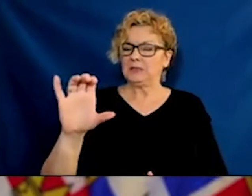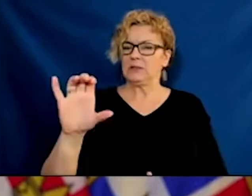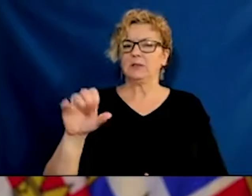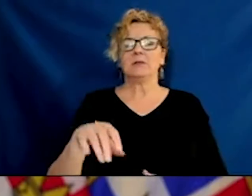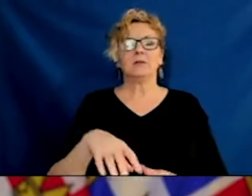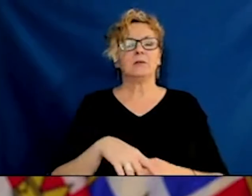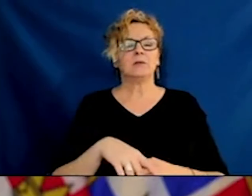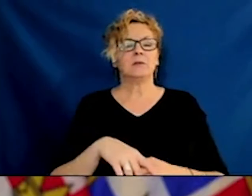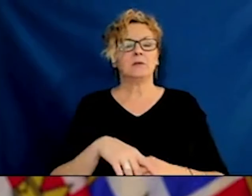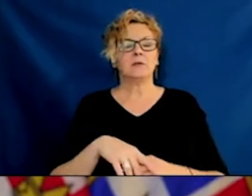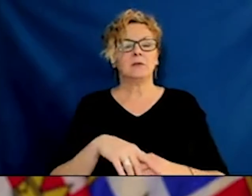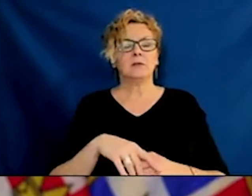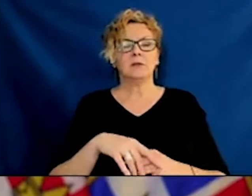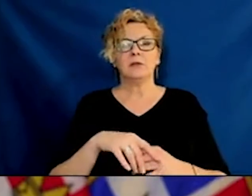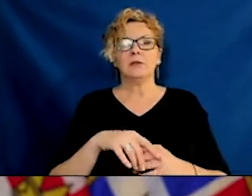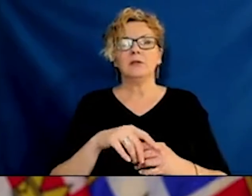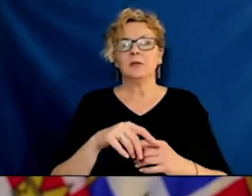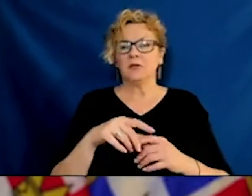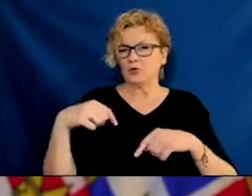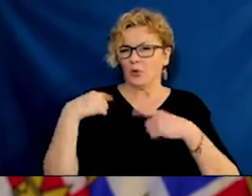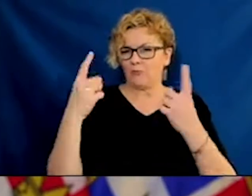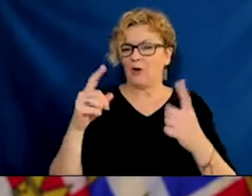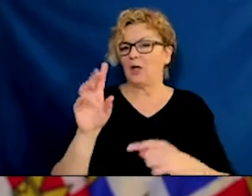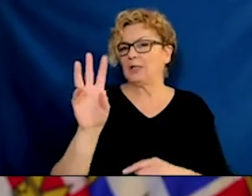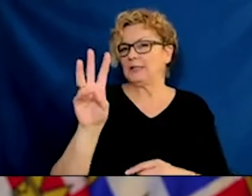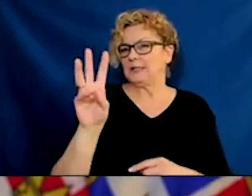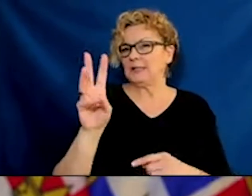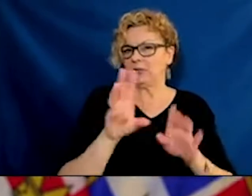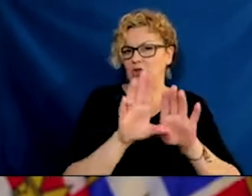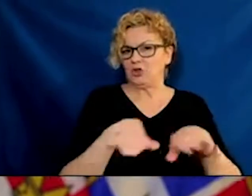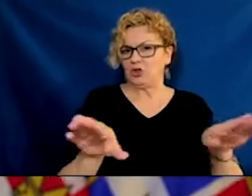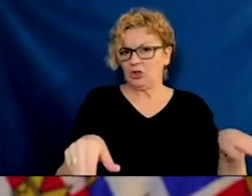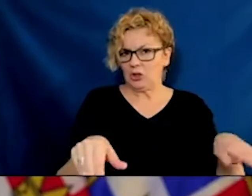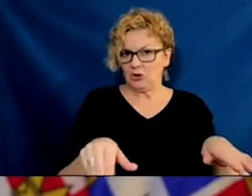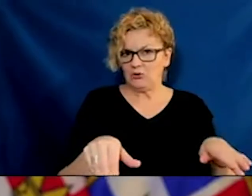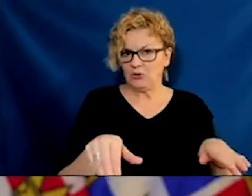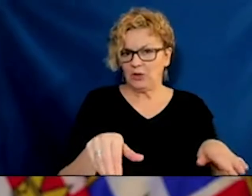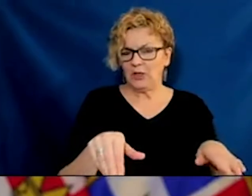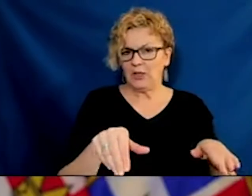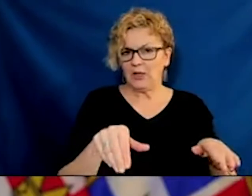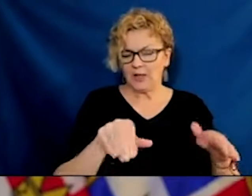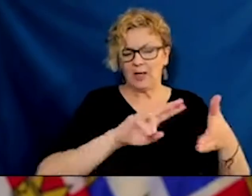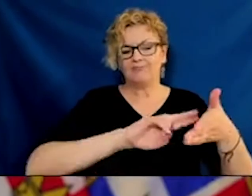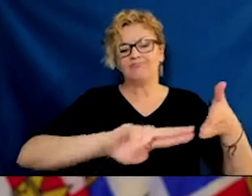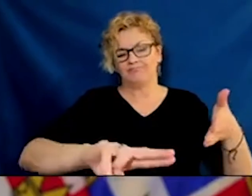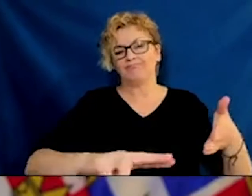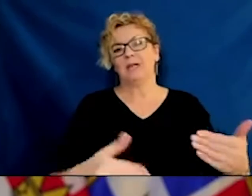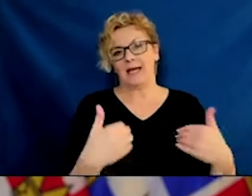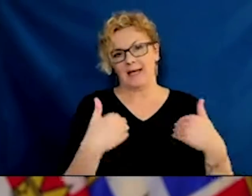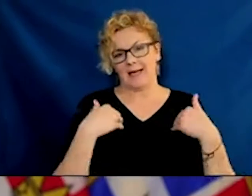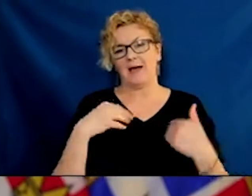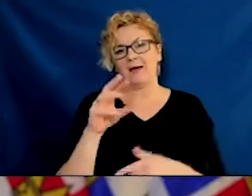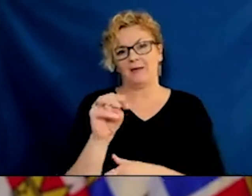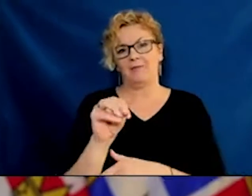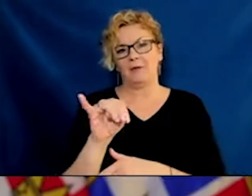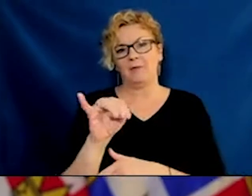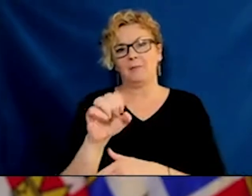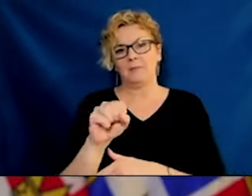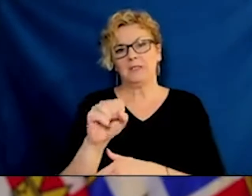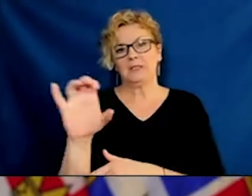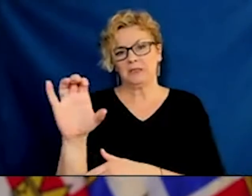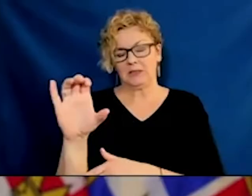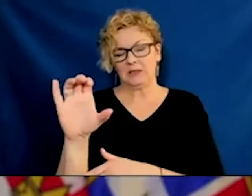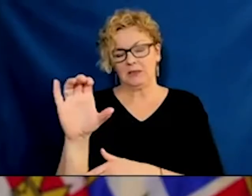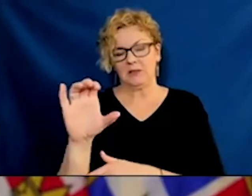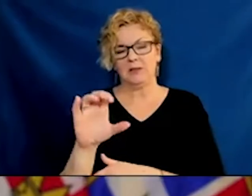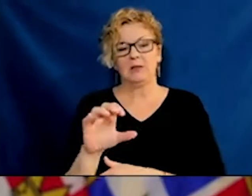been diagnosed with MISC. So that is children who have had the symptoms that are associated